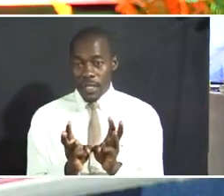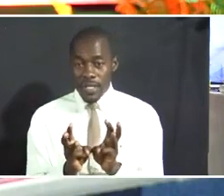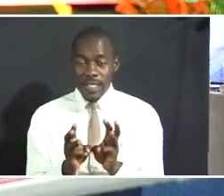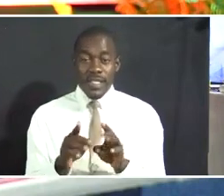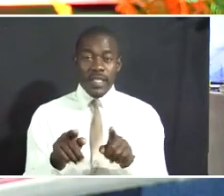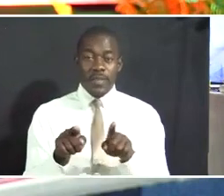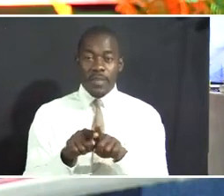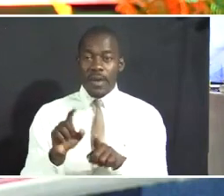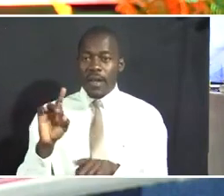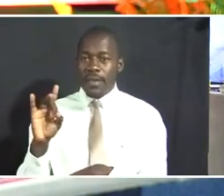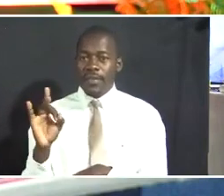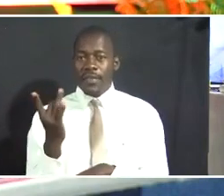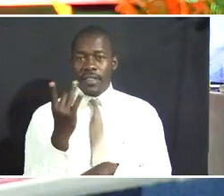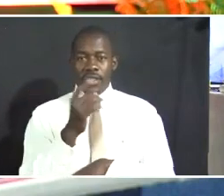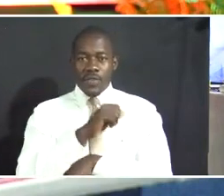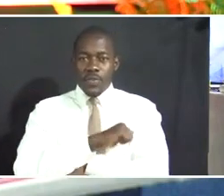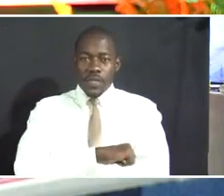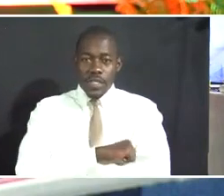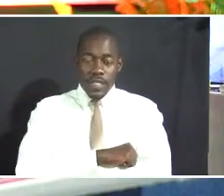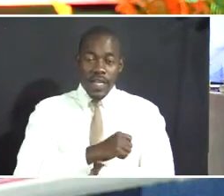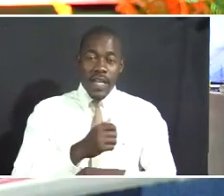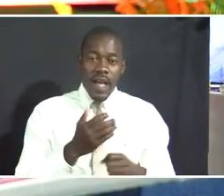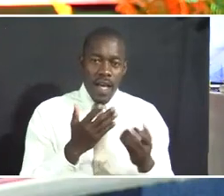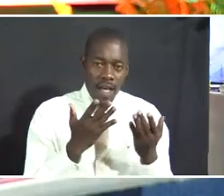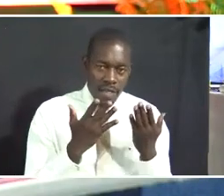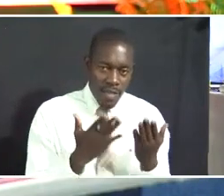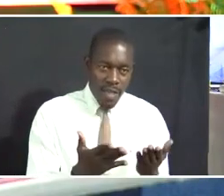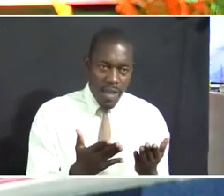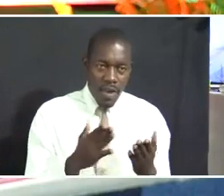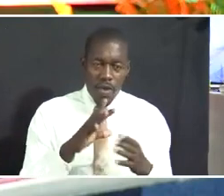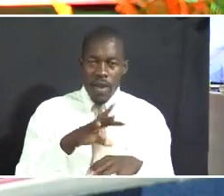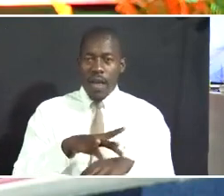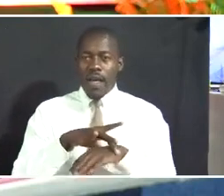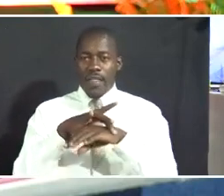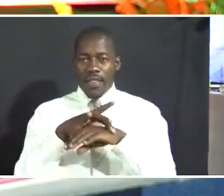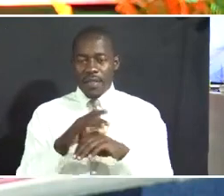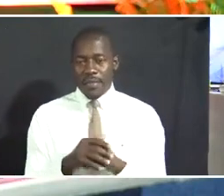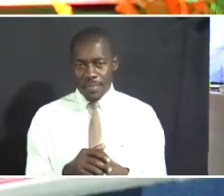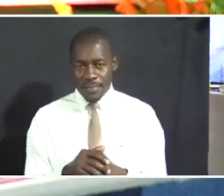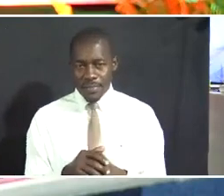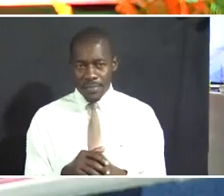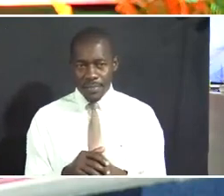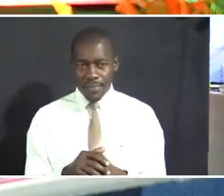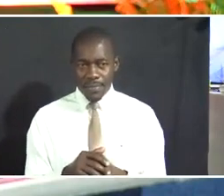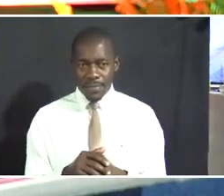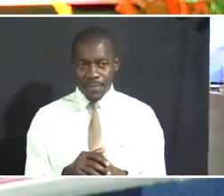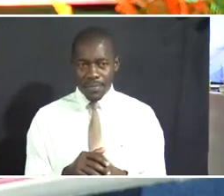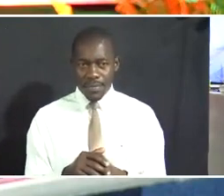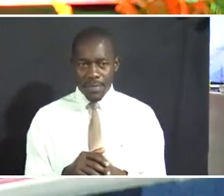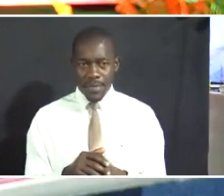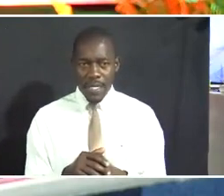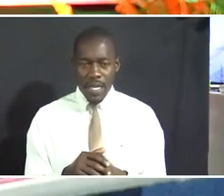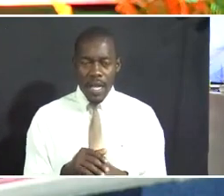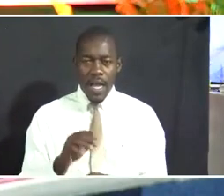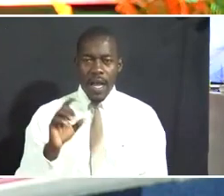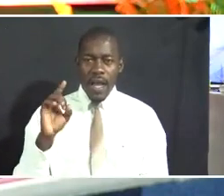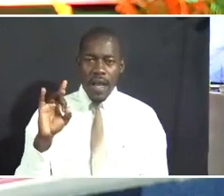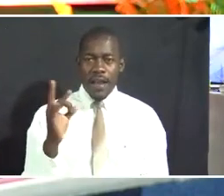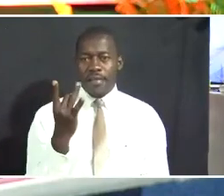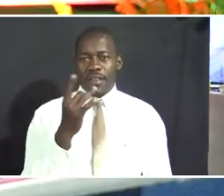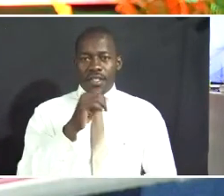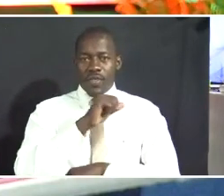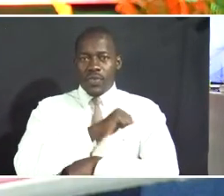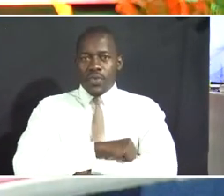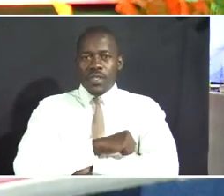Earth. Does not mean that these Adventist schools are somewhere which is